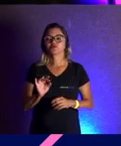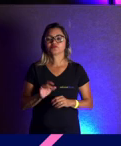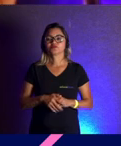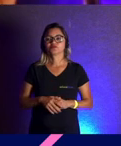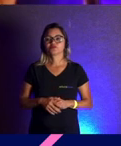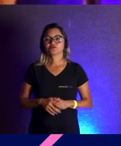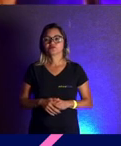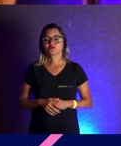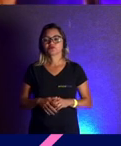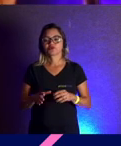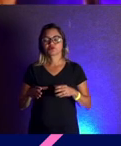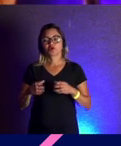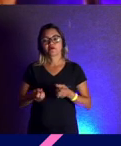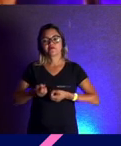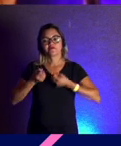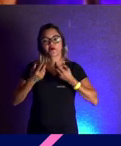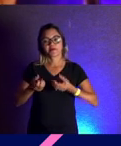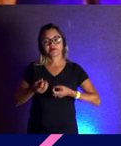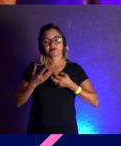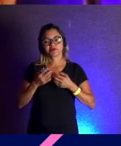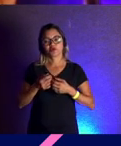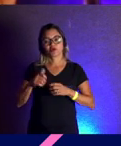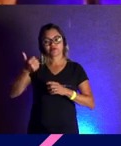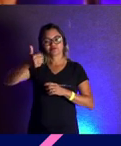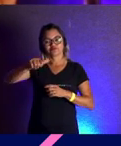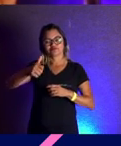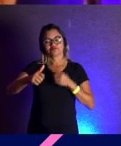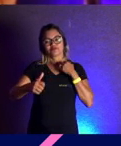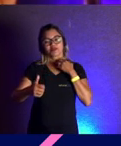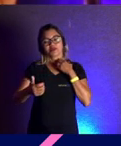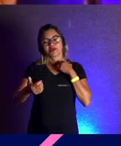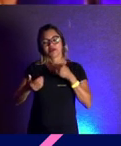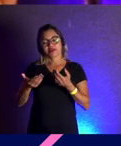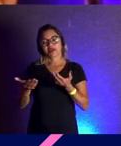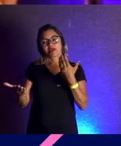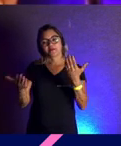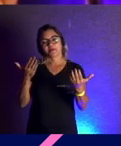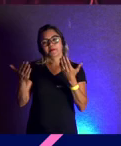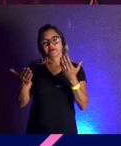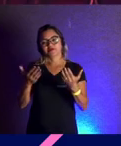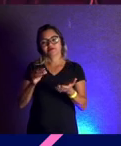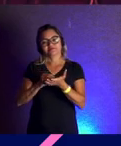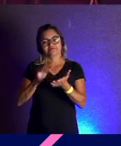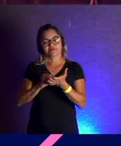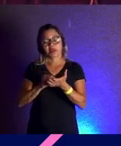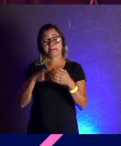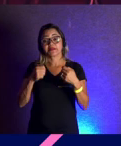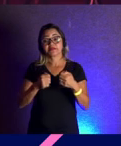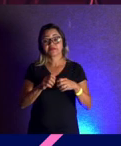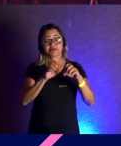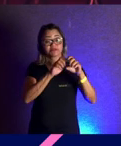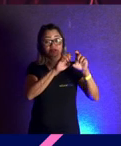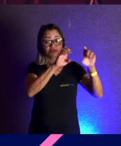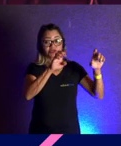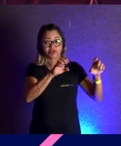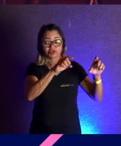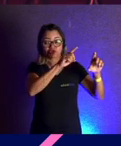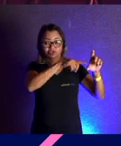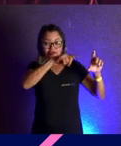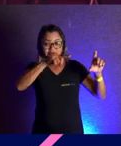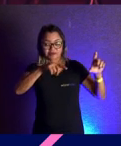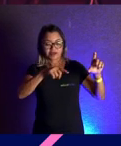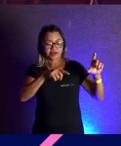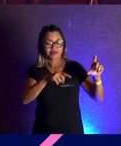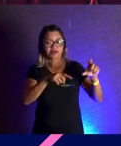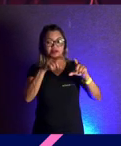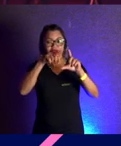set? Well, the answer is not much statistics, but you could tell the stories of the people who play in that data set. That's every